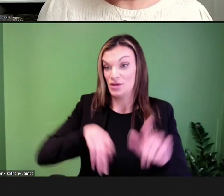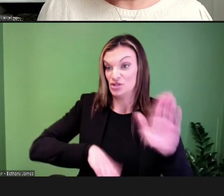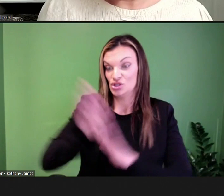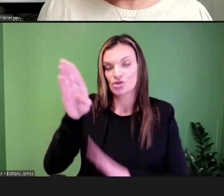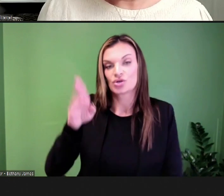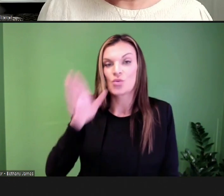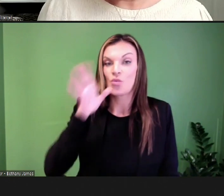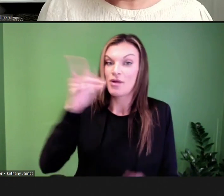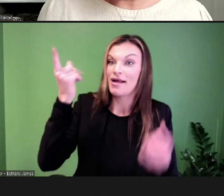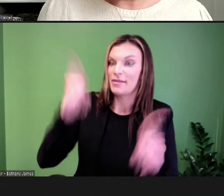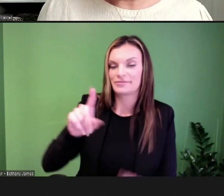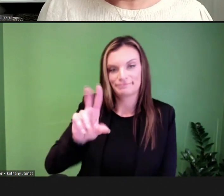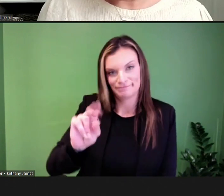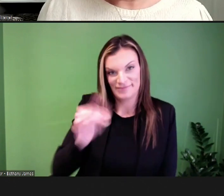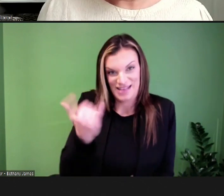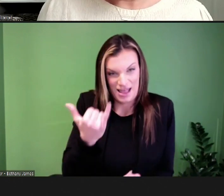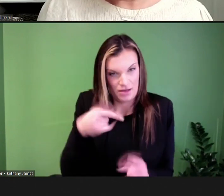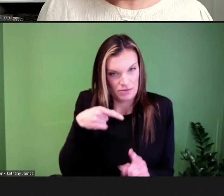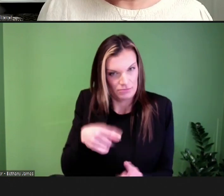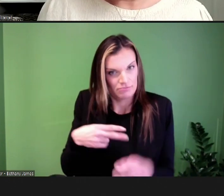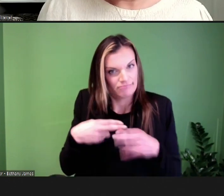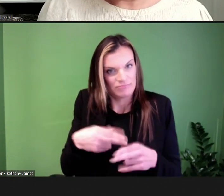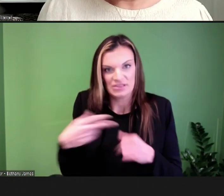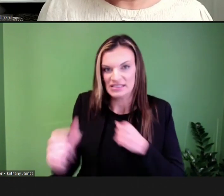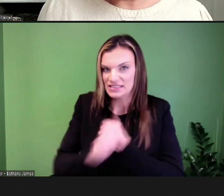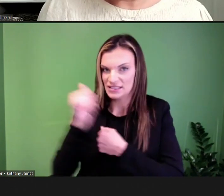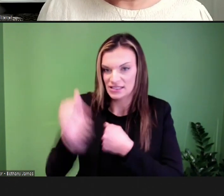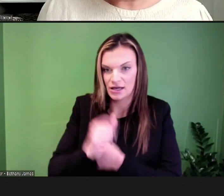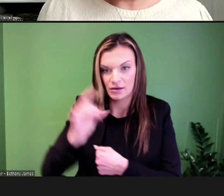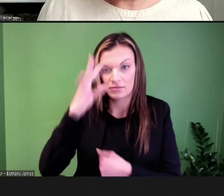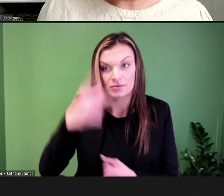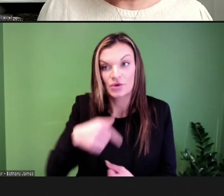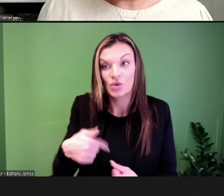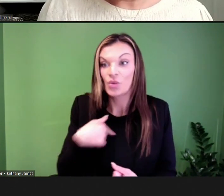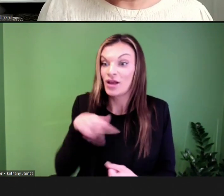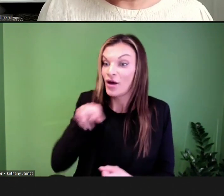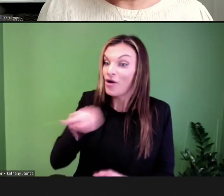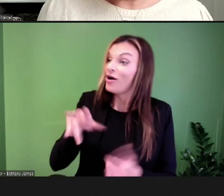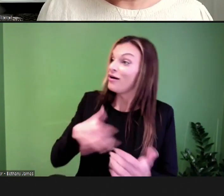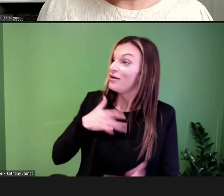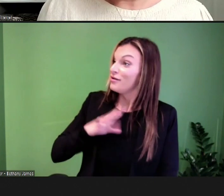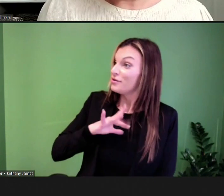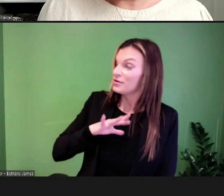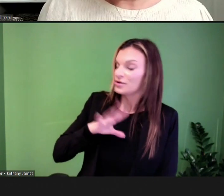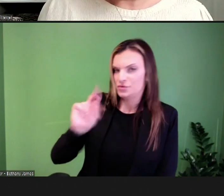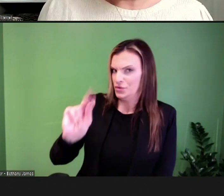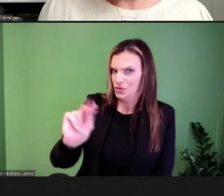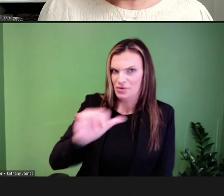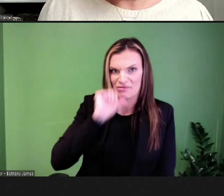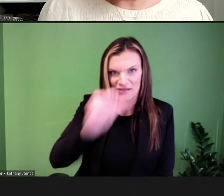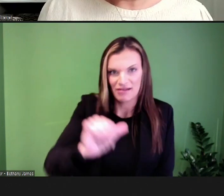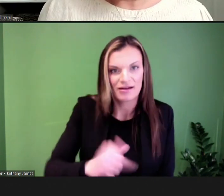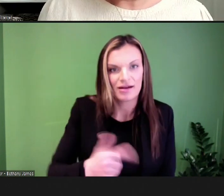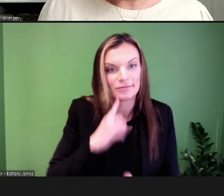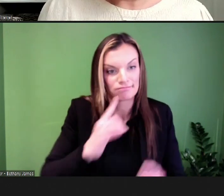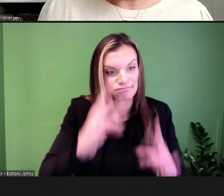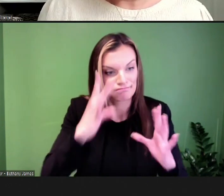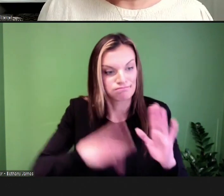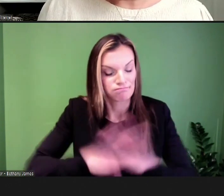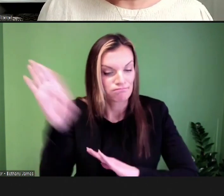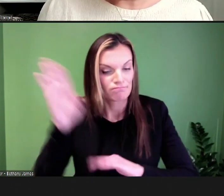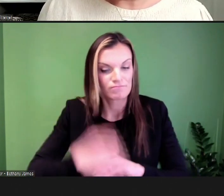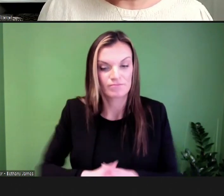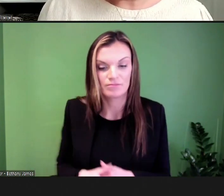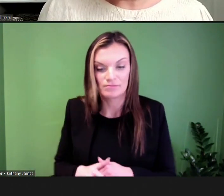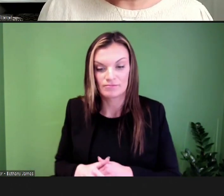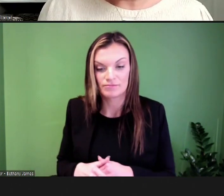very dangerous time for us, and this is not what we want to see with cases exploding the way they are. The second thing I'll